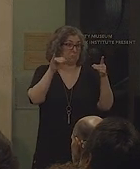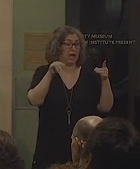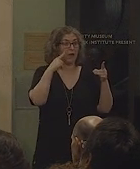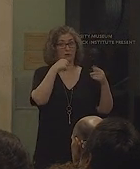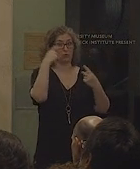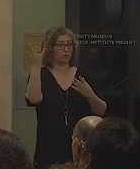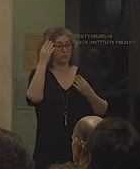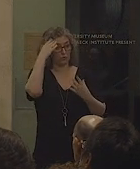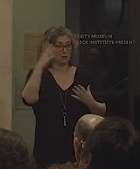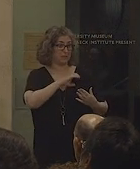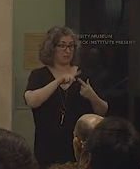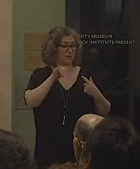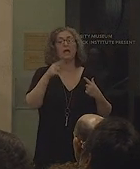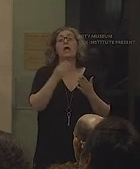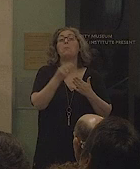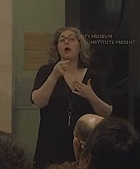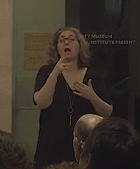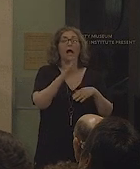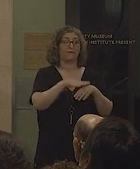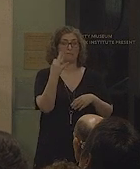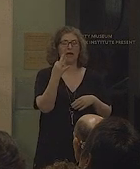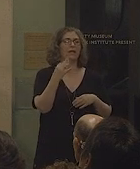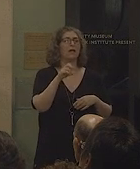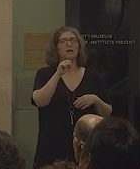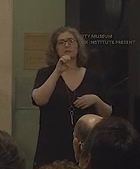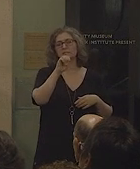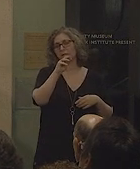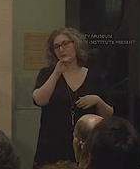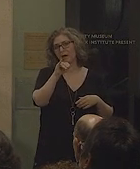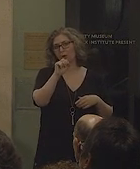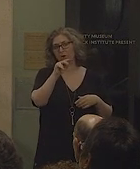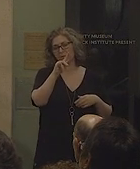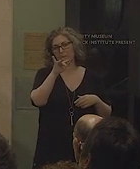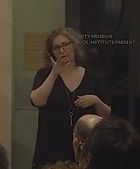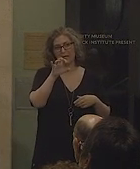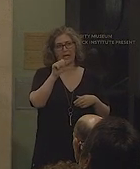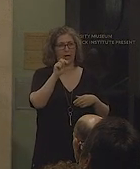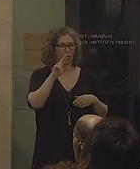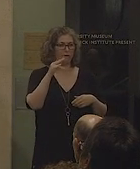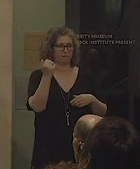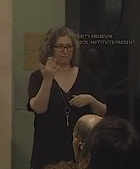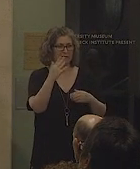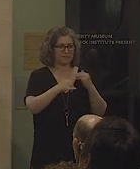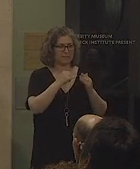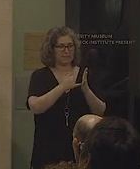purchased the gun on a Friday. It was a semi-automatic AR-style weapon, and then used it the Saturday